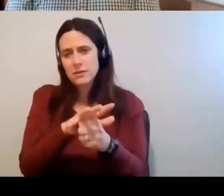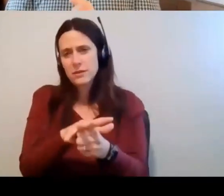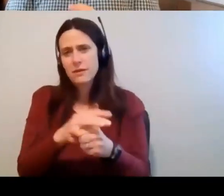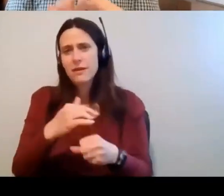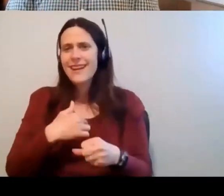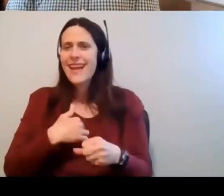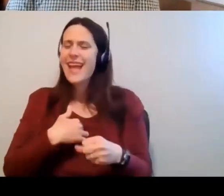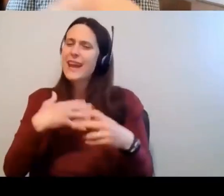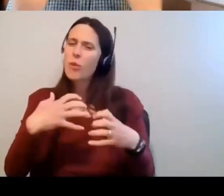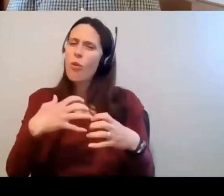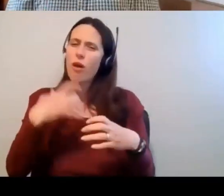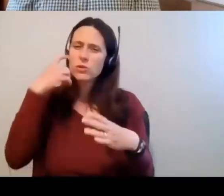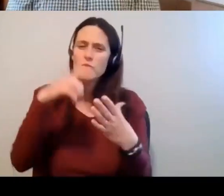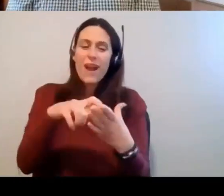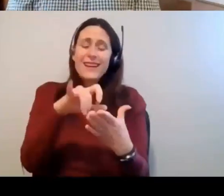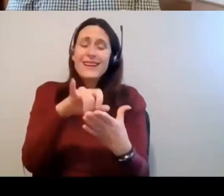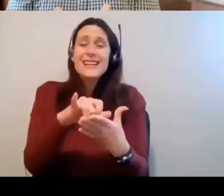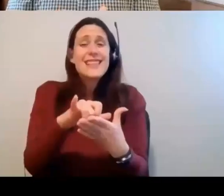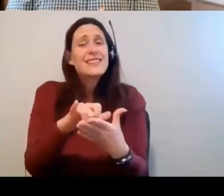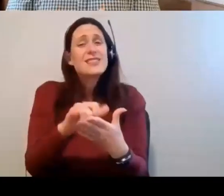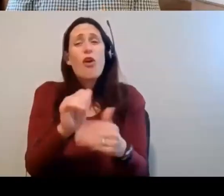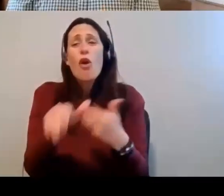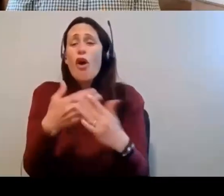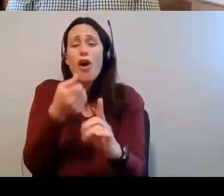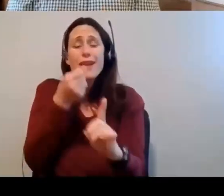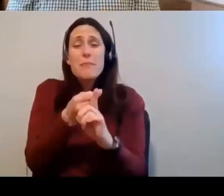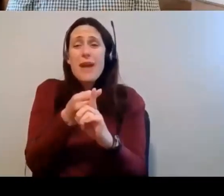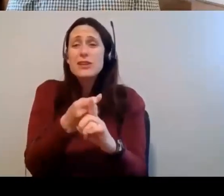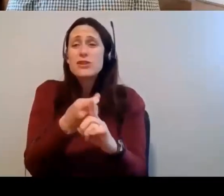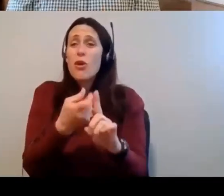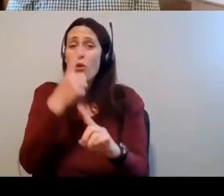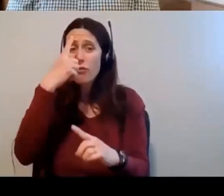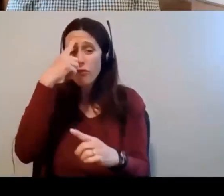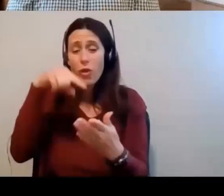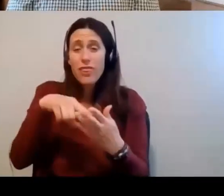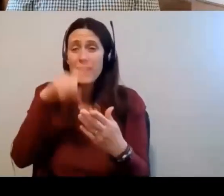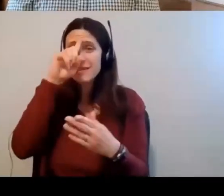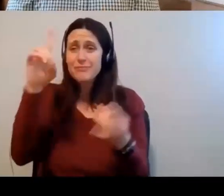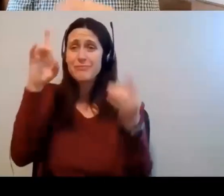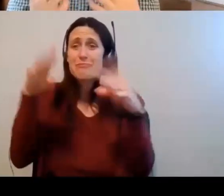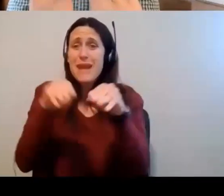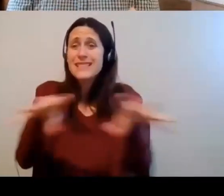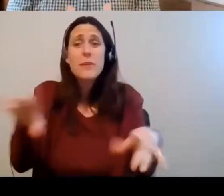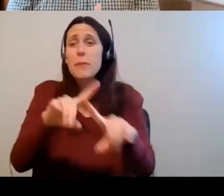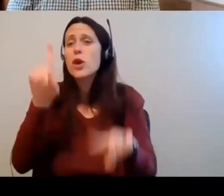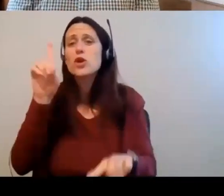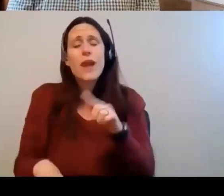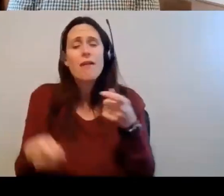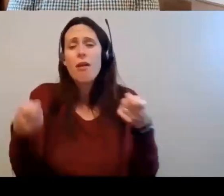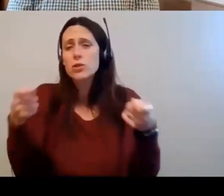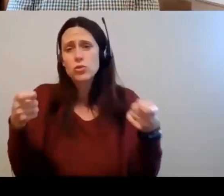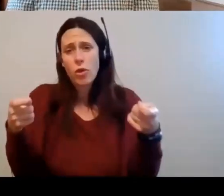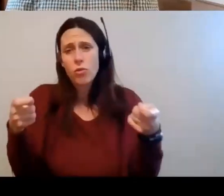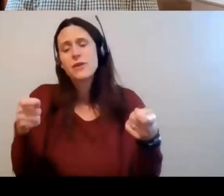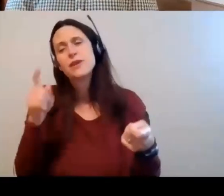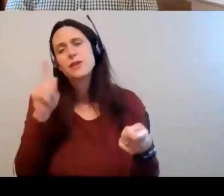is all the impact of a pandemic that we did not have any control over. I feel like that's important just